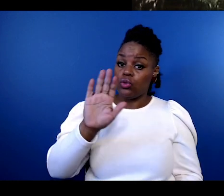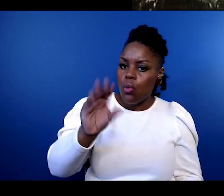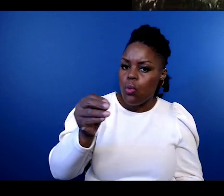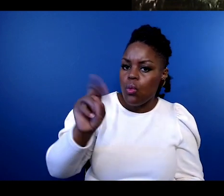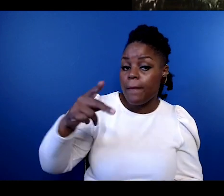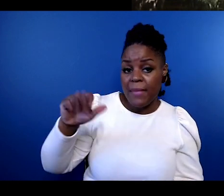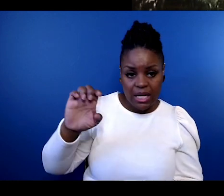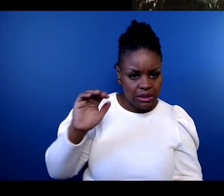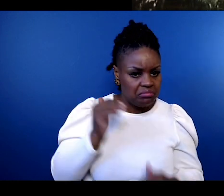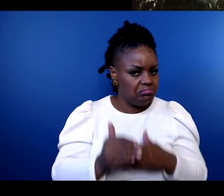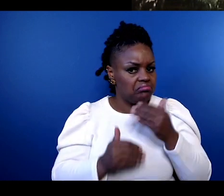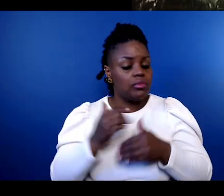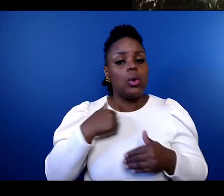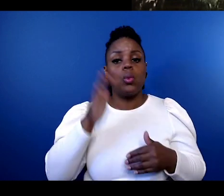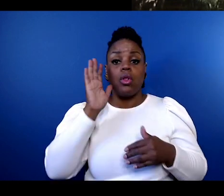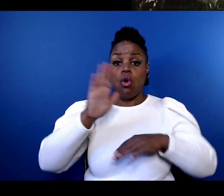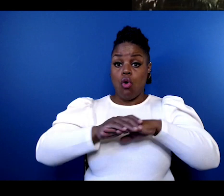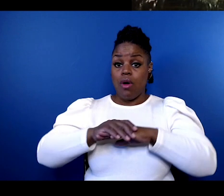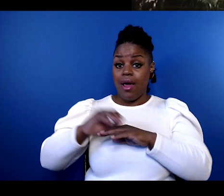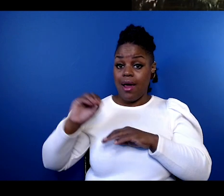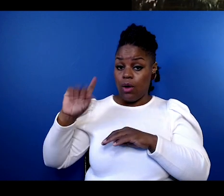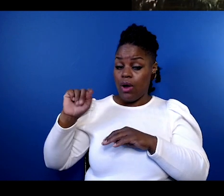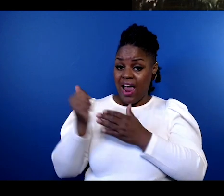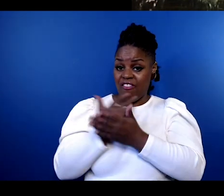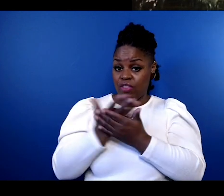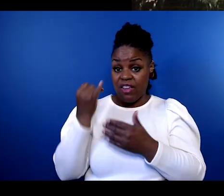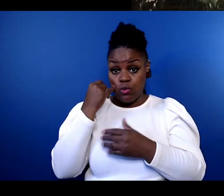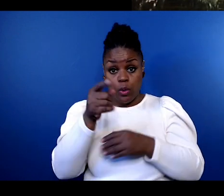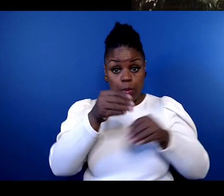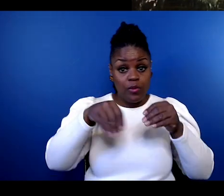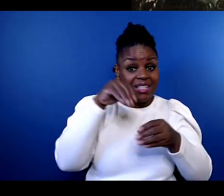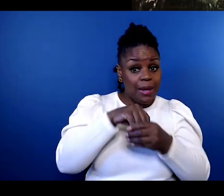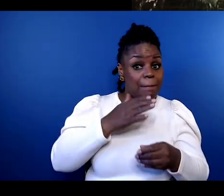Always inhale the arms up as we lengthen and reach back.